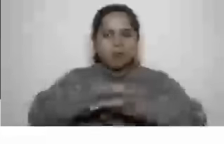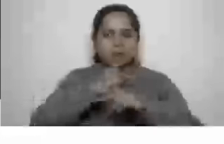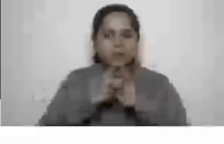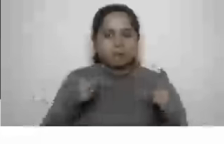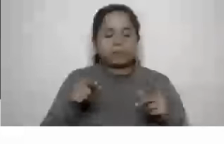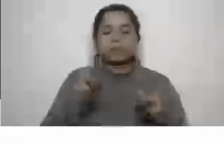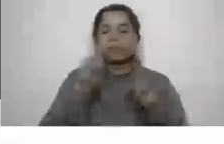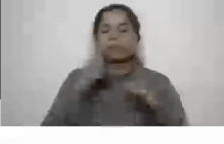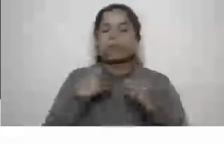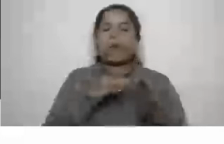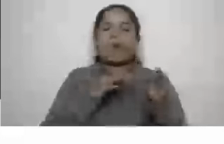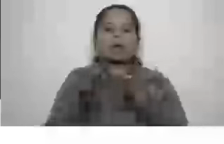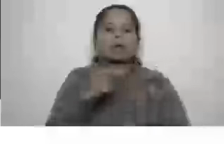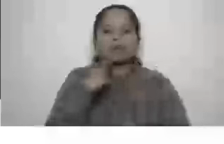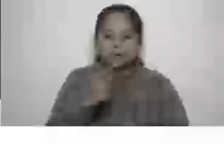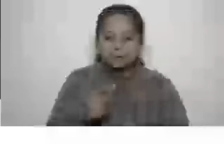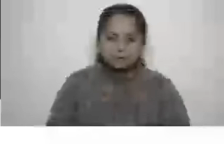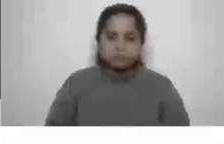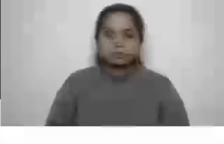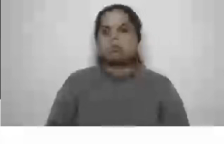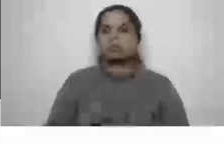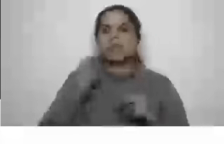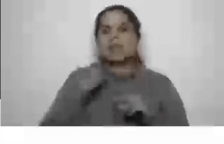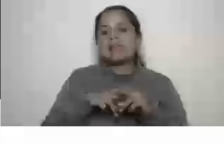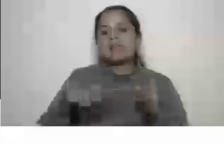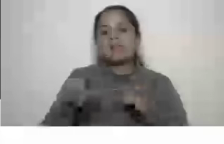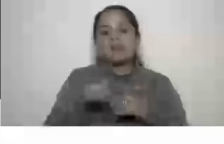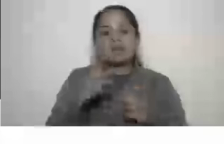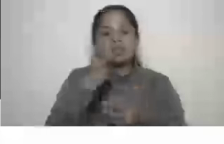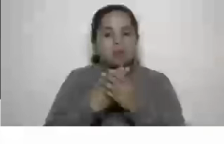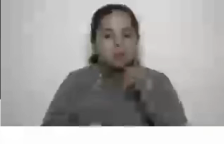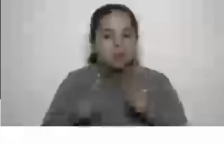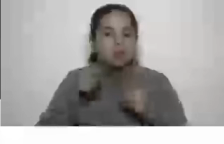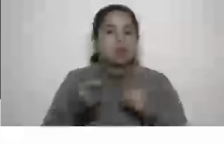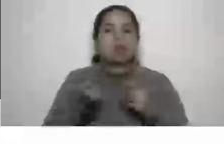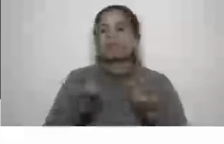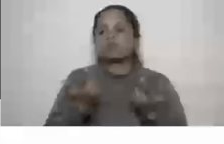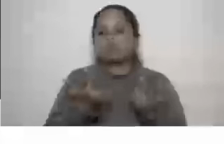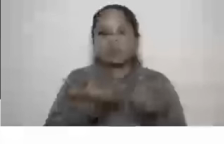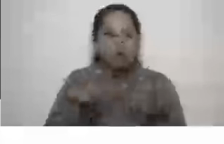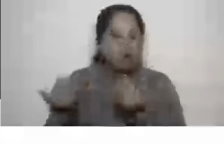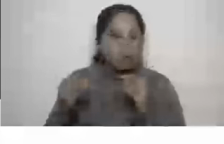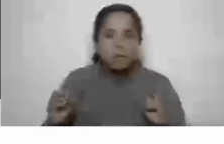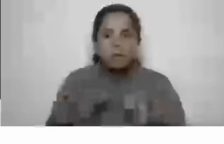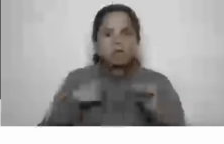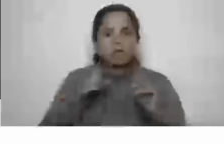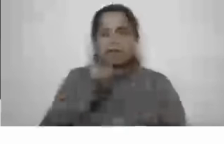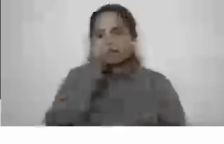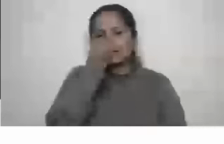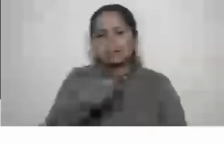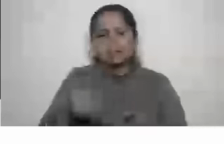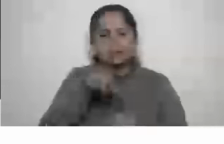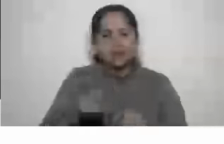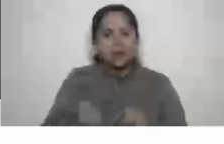point I want to make is that even if bilingual material is not available, we can easily produce such